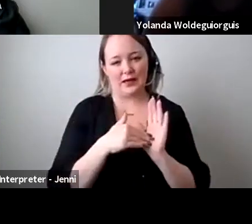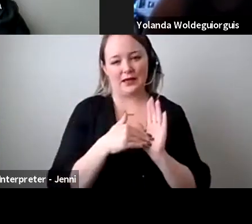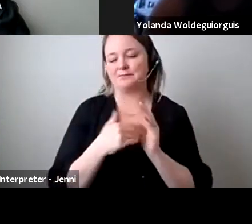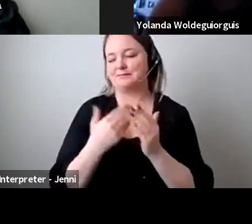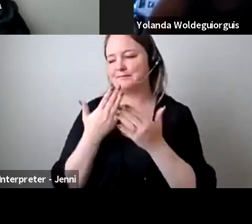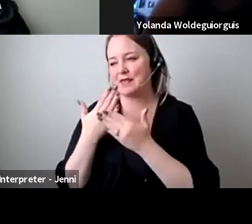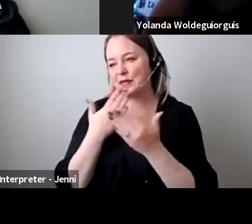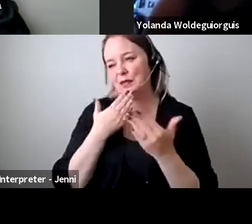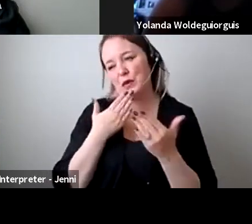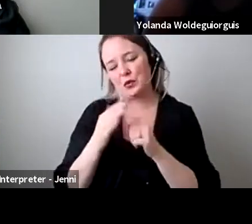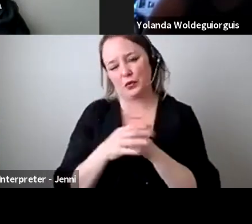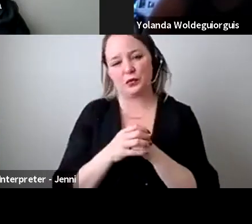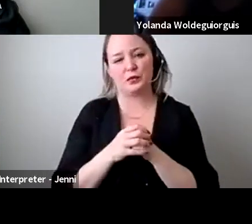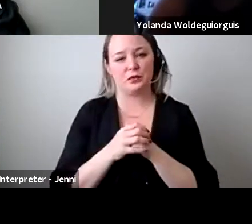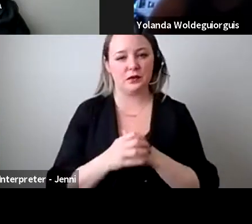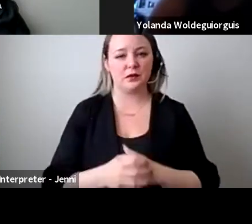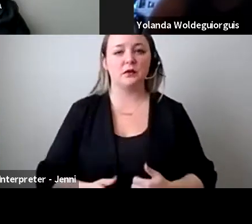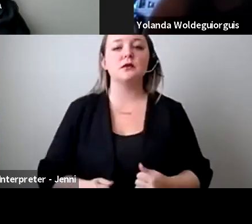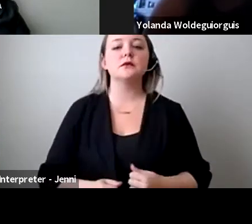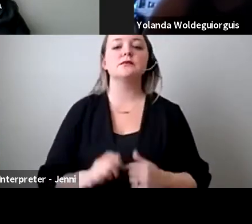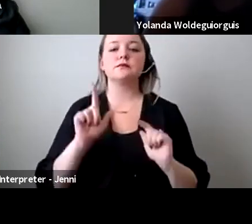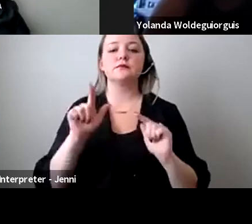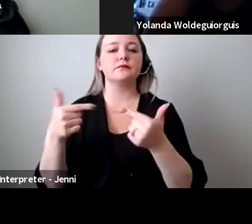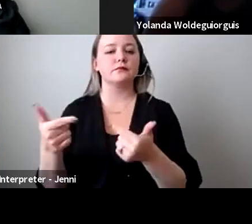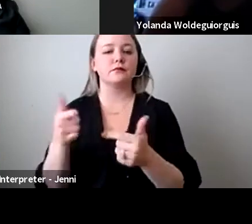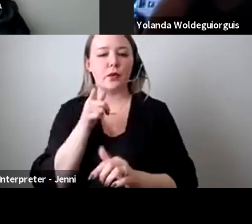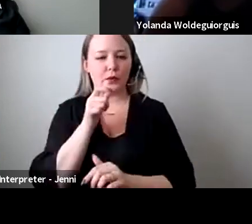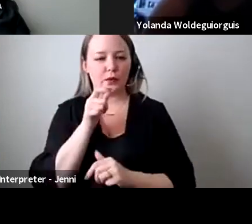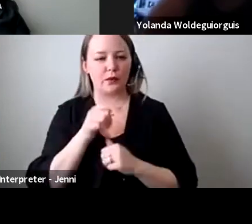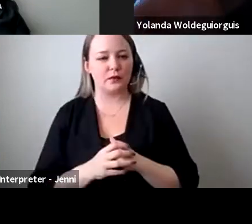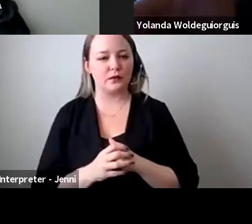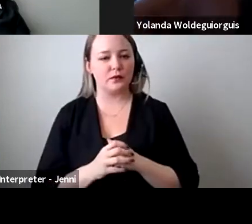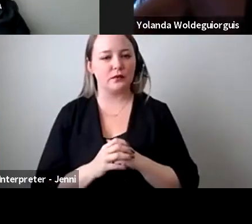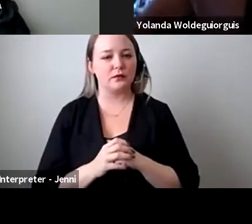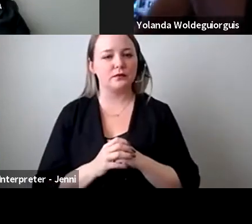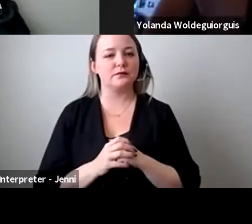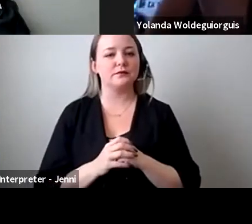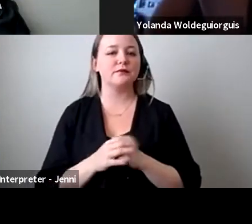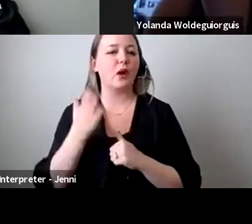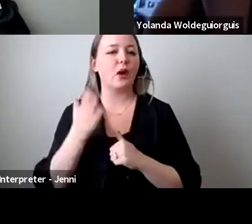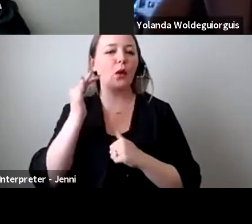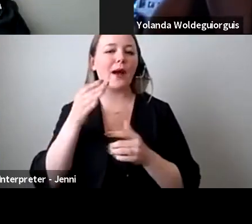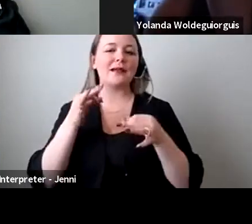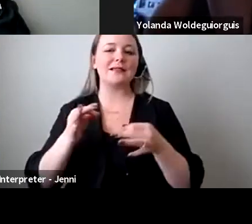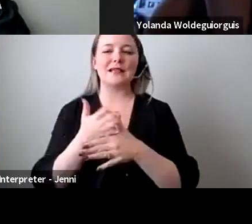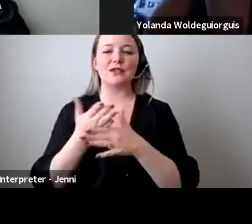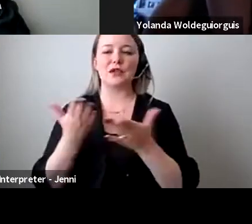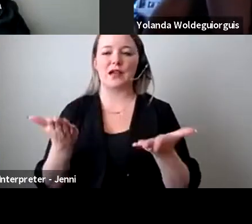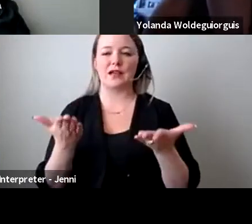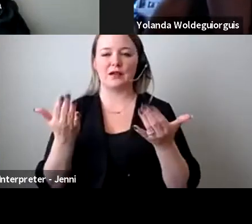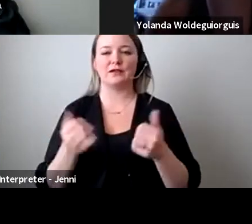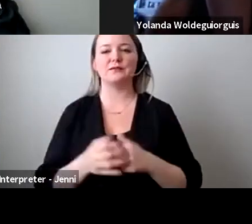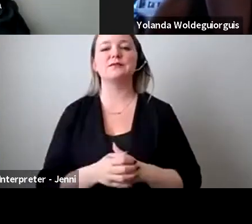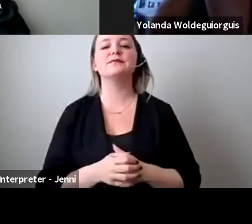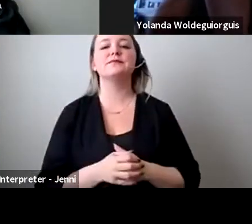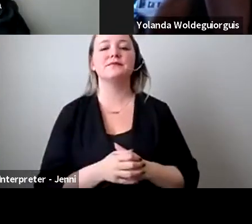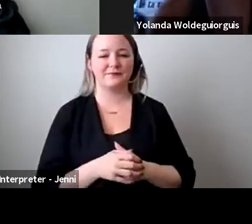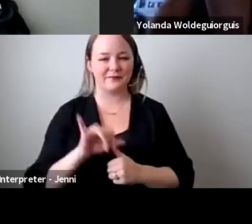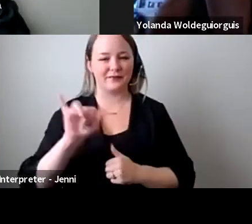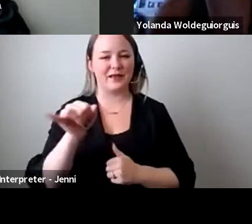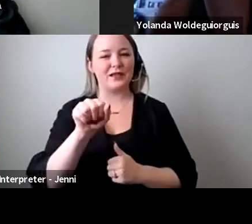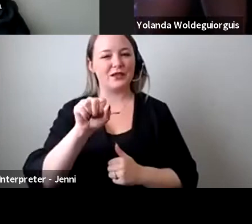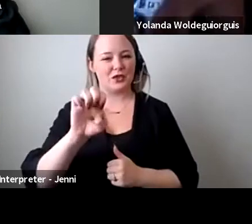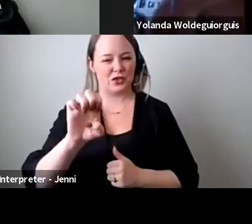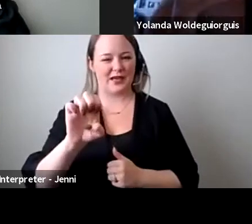you, Selena. Who would like to share? Why did you decide to lend your voice? I can Jay. go.